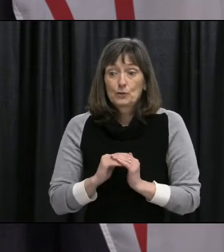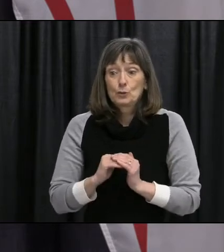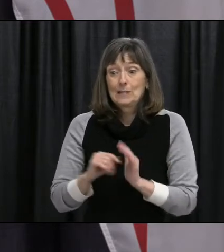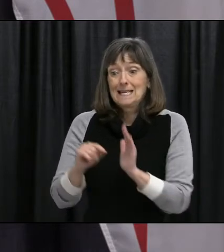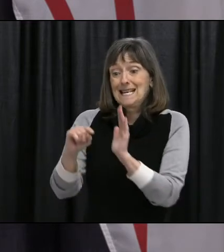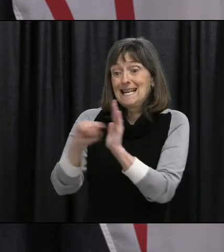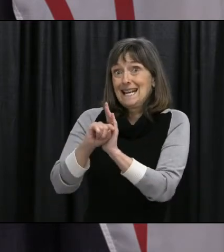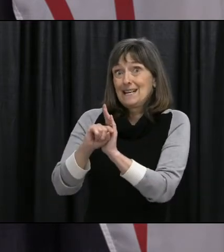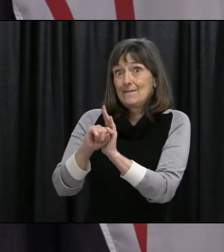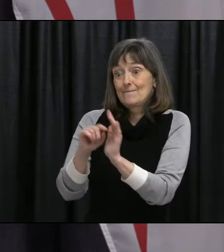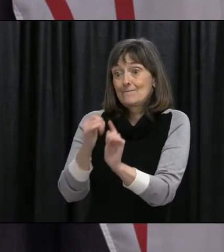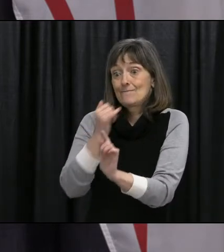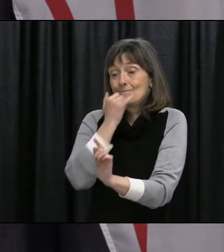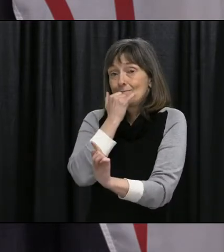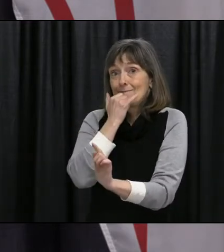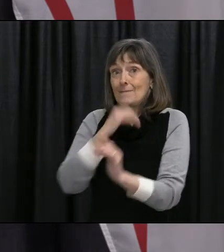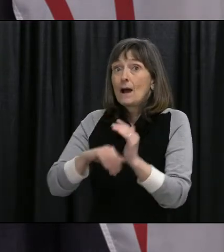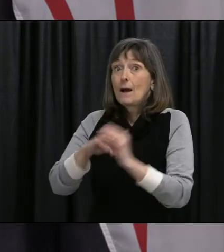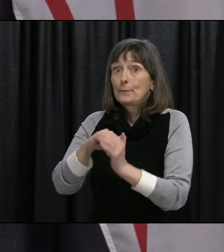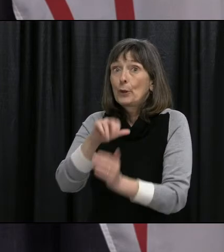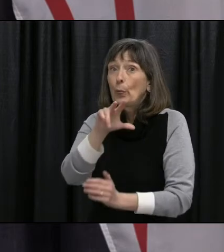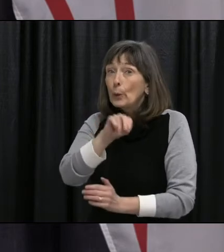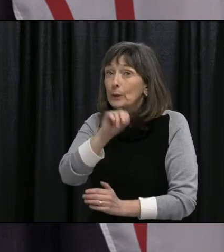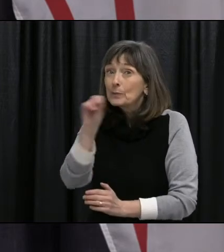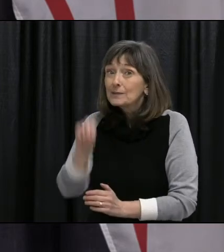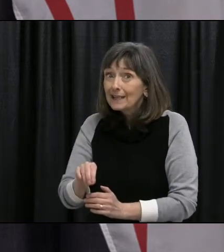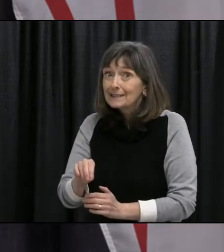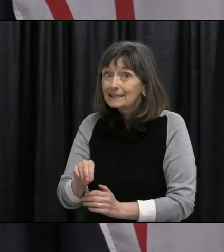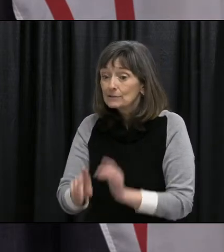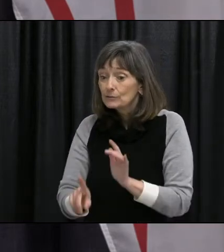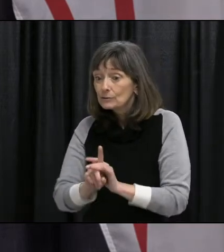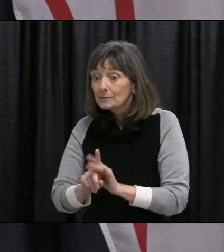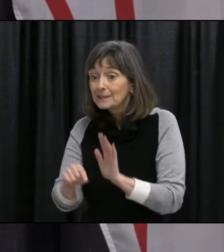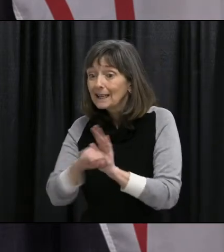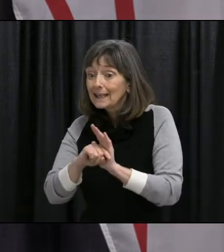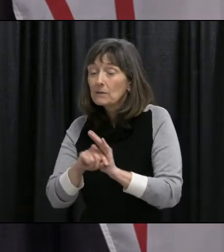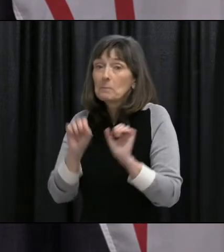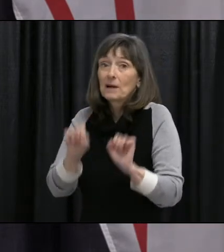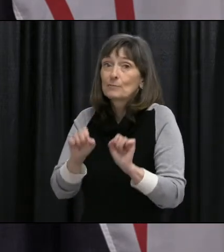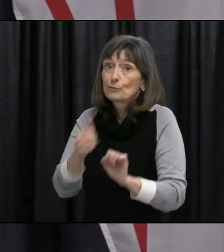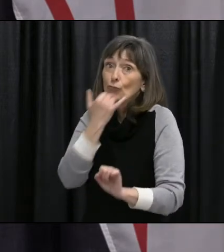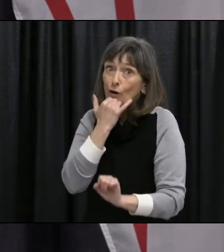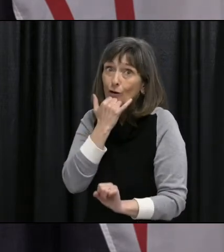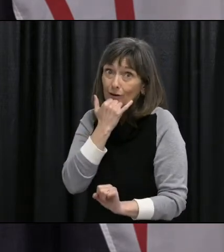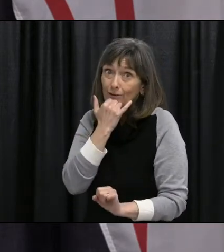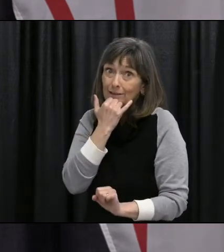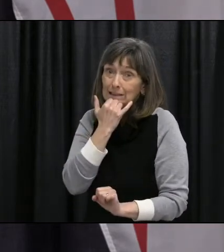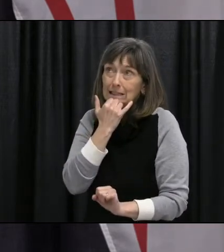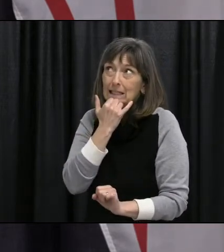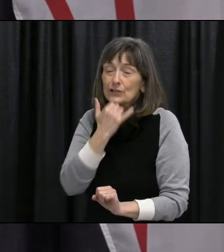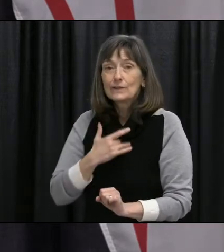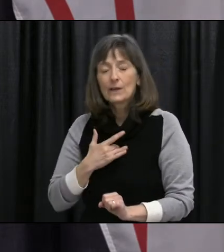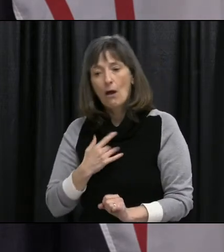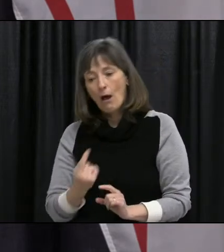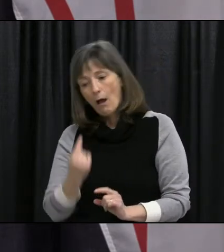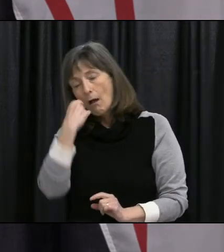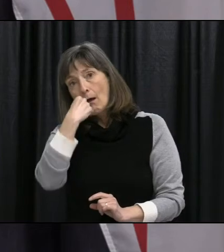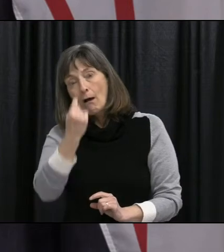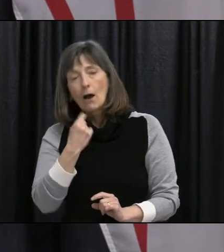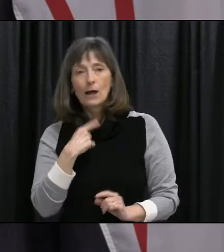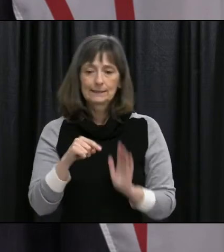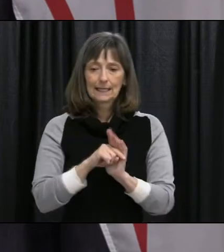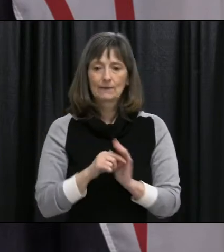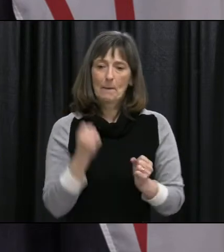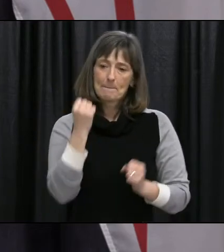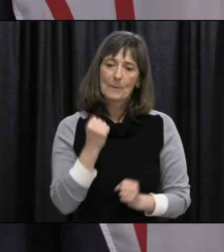false negative rate with these tests. So that's something you have to consider, because that sense of security that can come with having